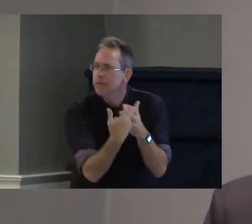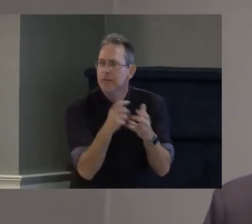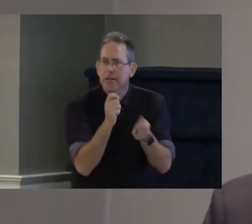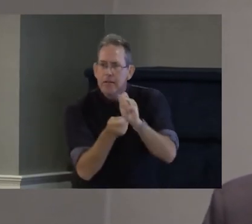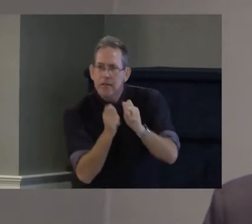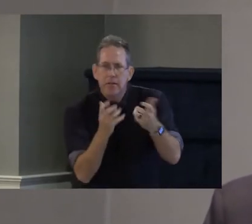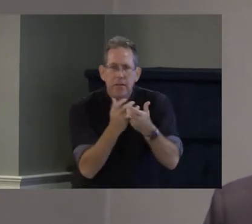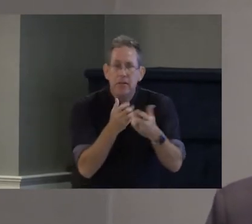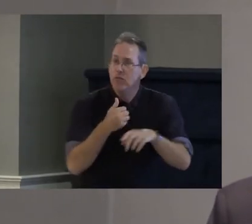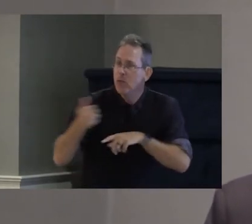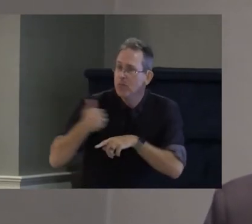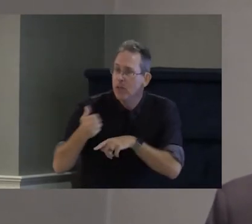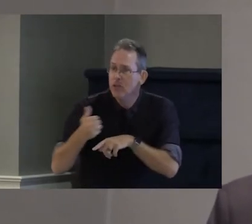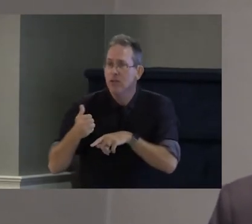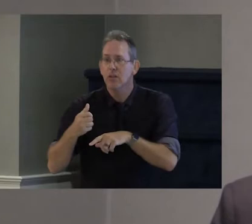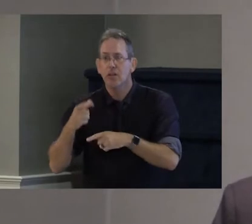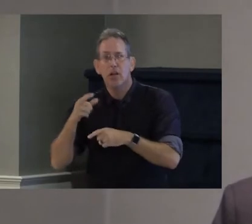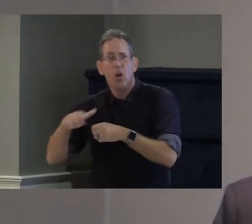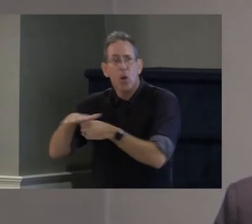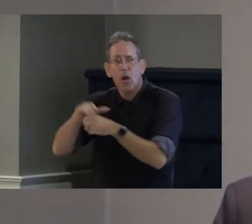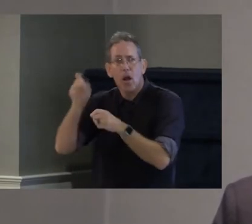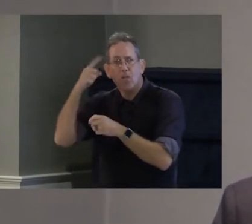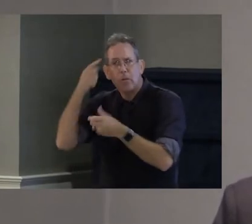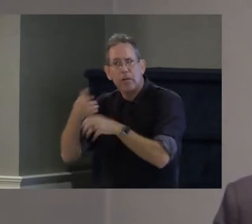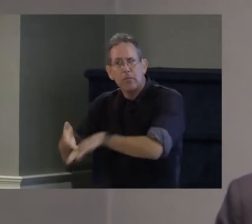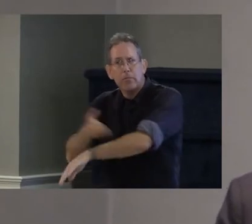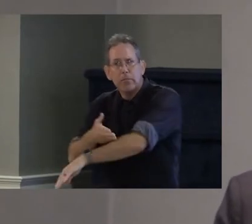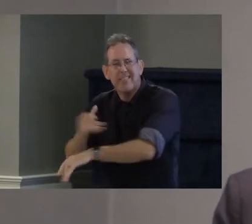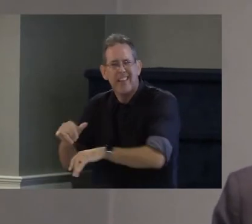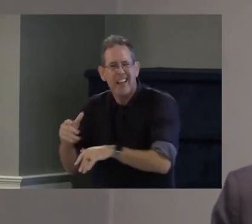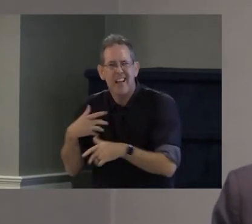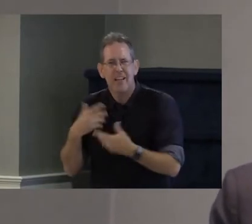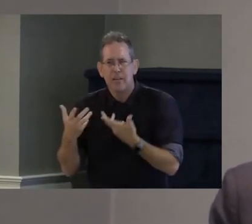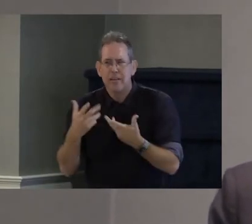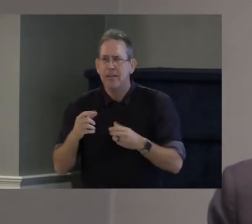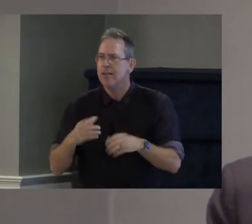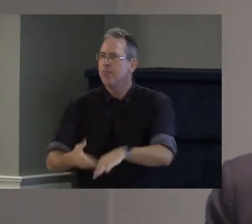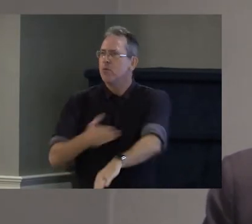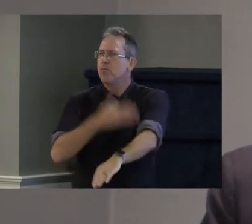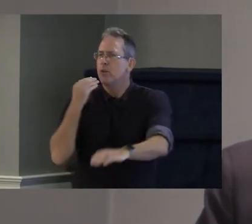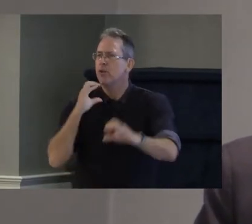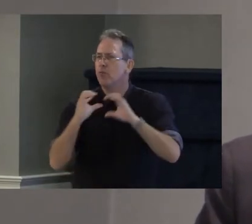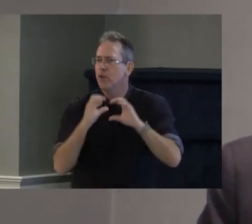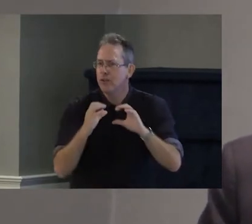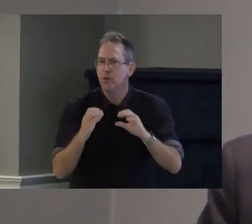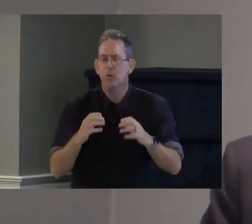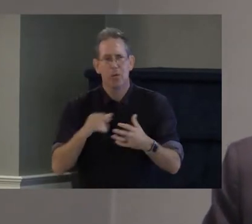and state and local government services, and telecommunications. Those are the five principal areas of the